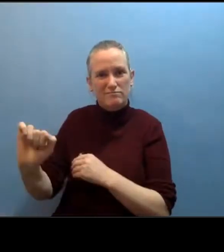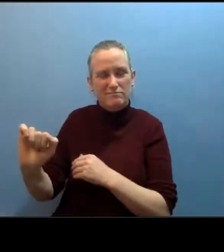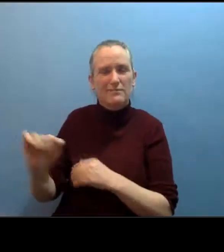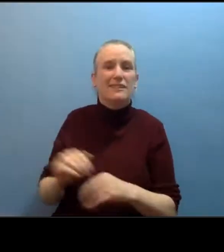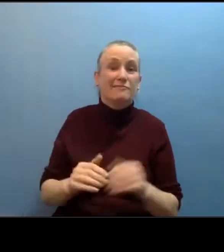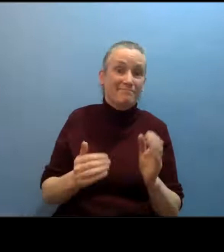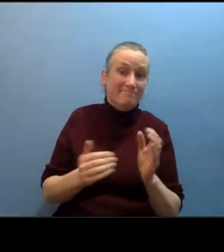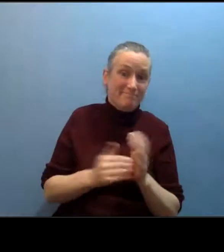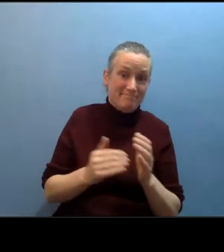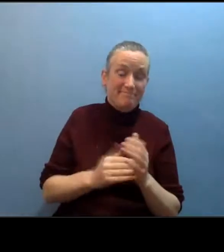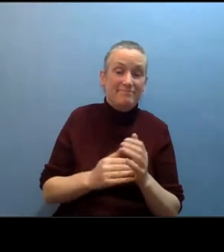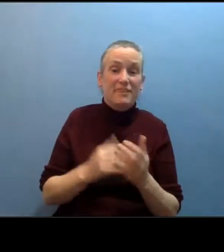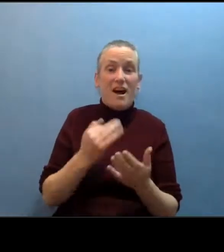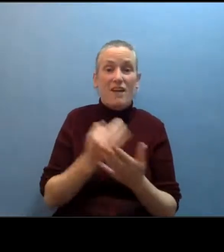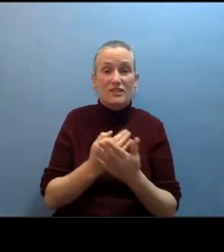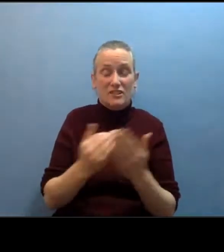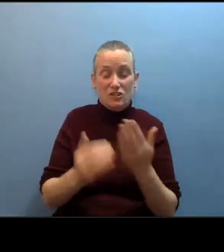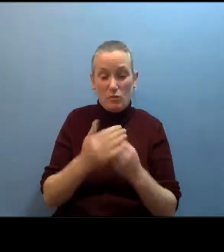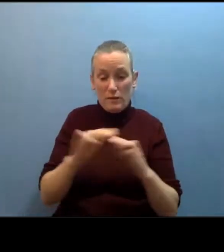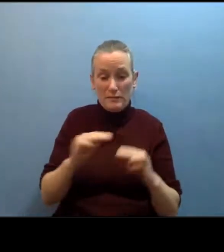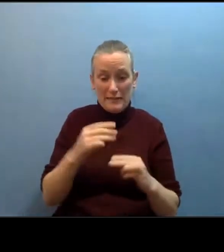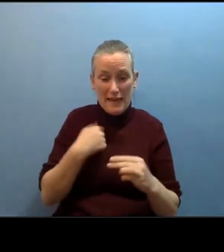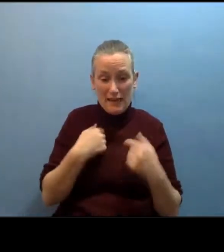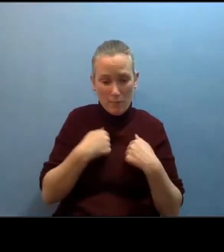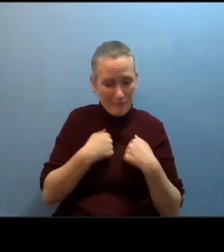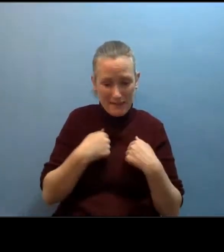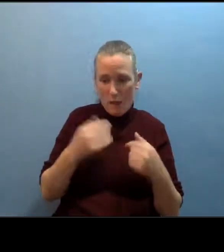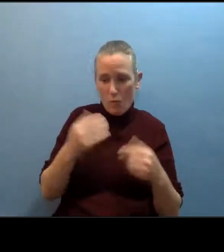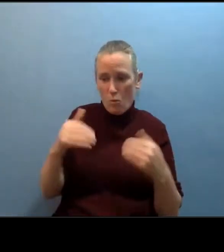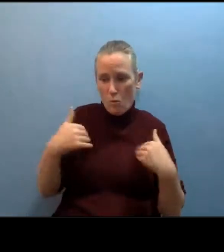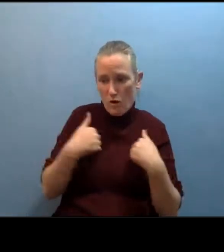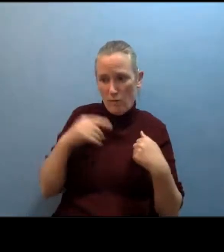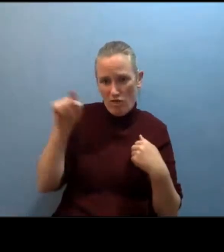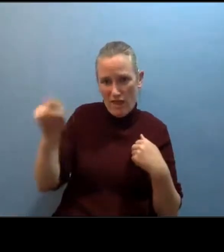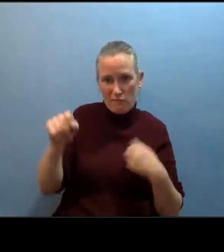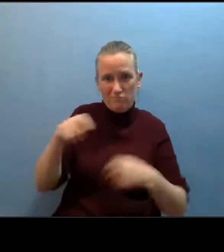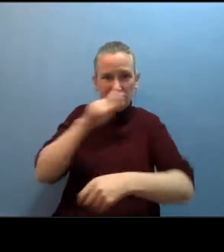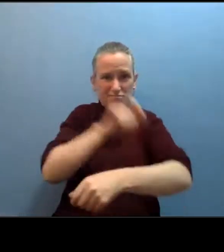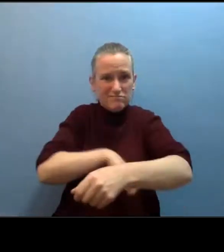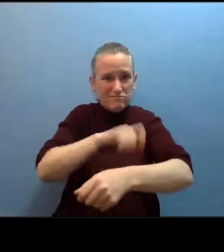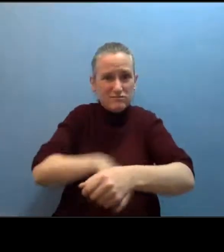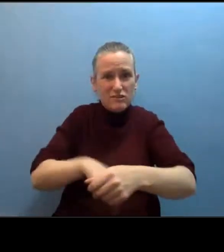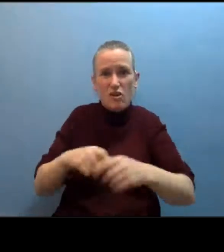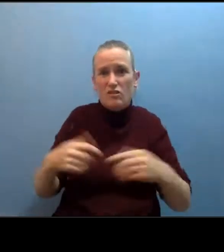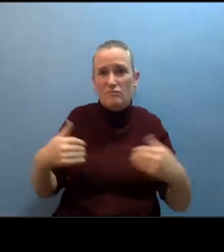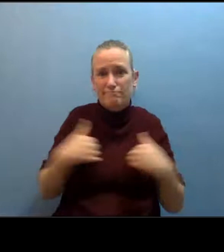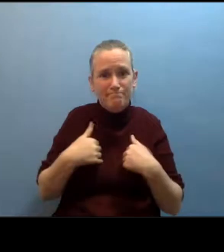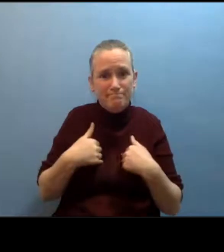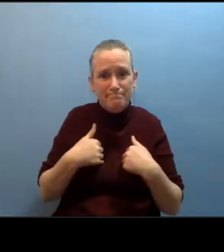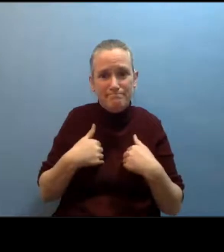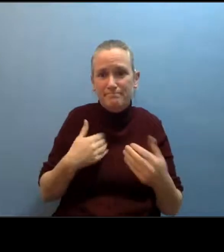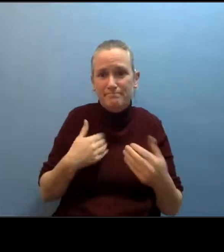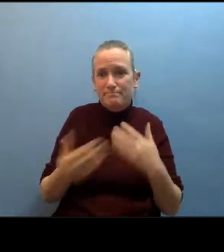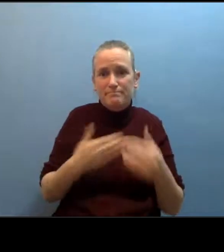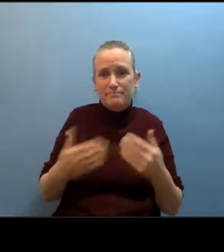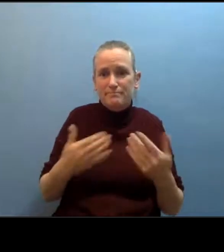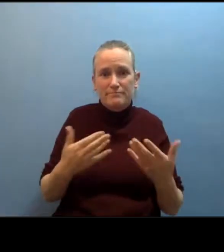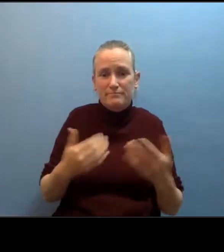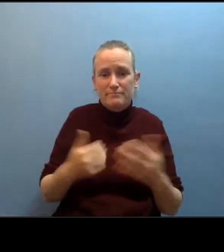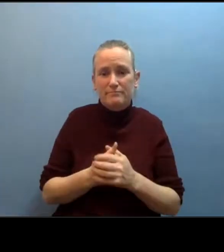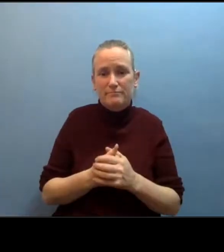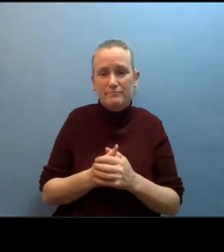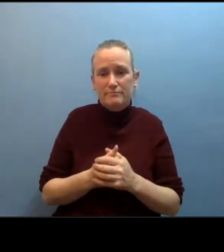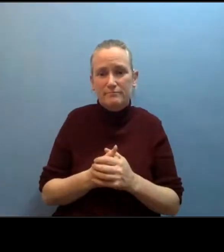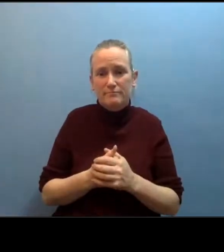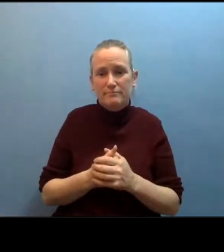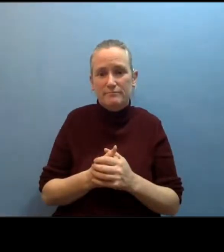say, I'm worried about my friends, they're self-harming, or they're anxious, or there's whatever it is going on for them.